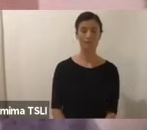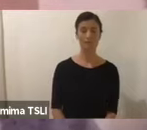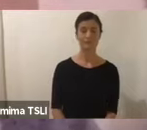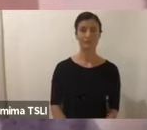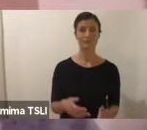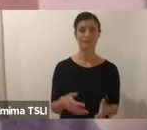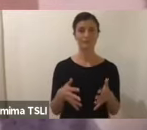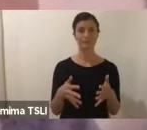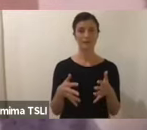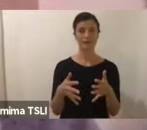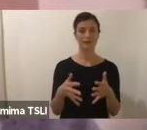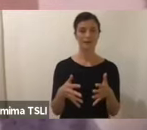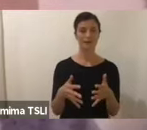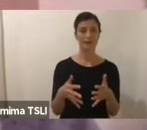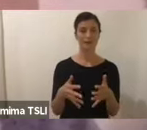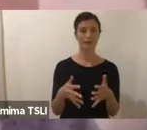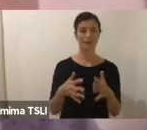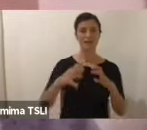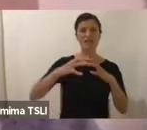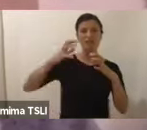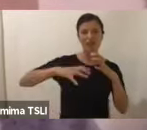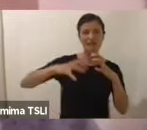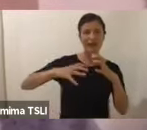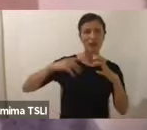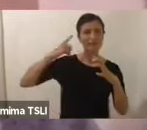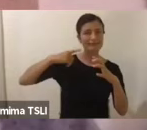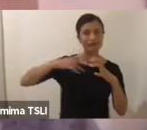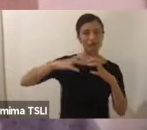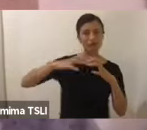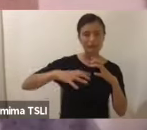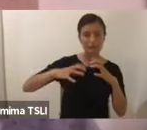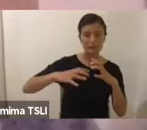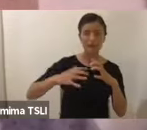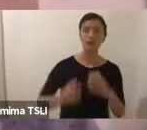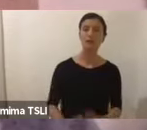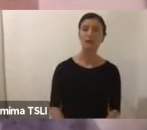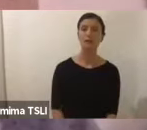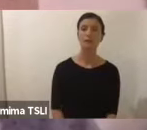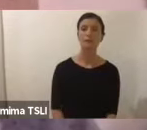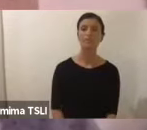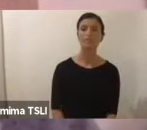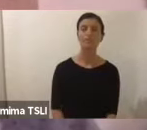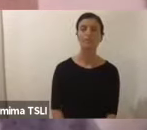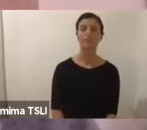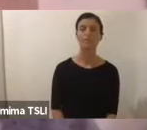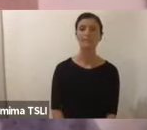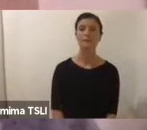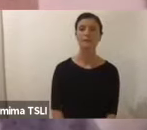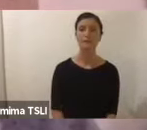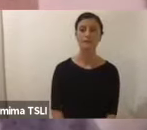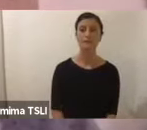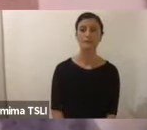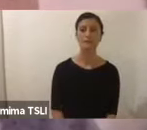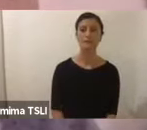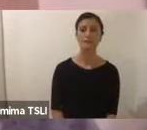the three founders we swear them referred to themselves as some uh